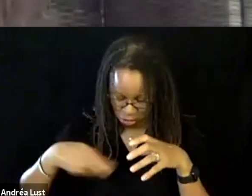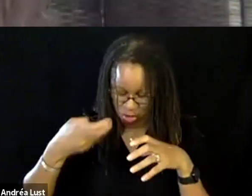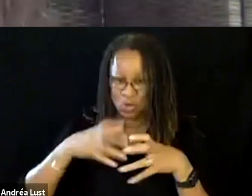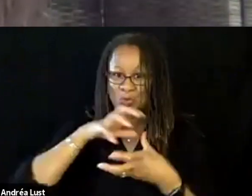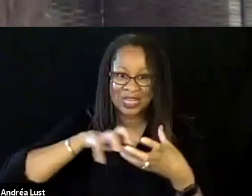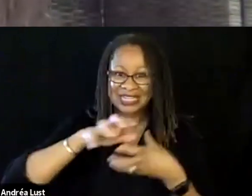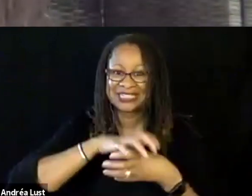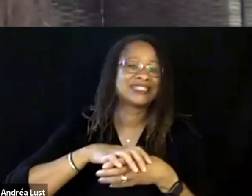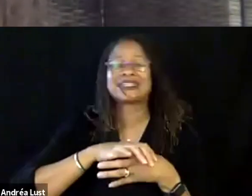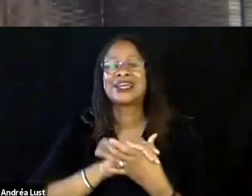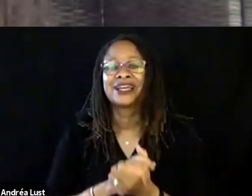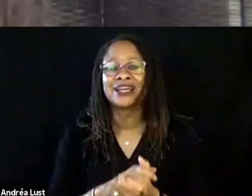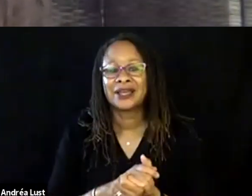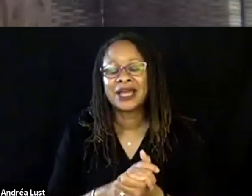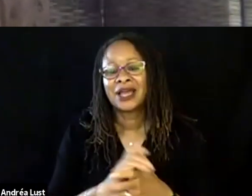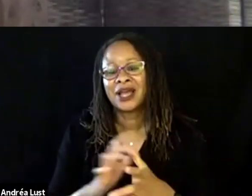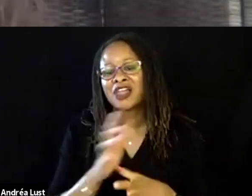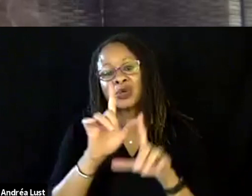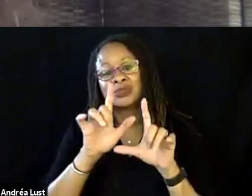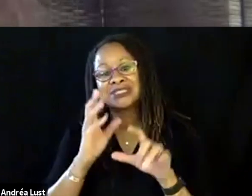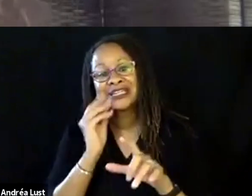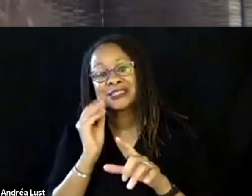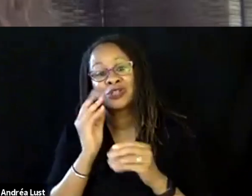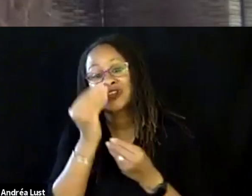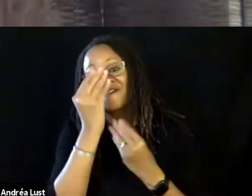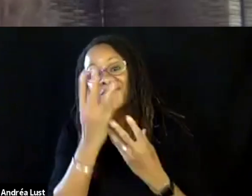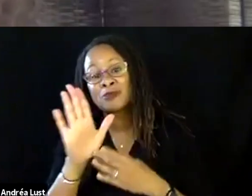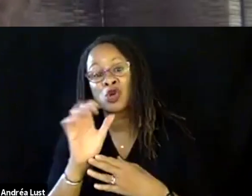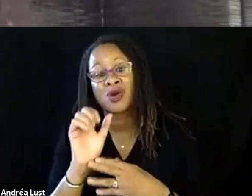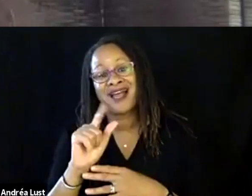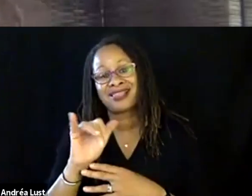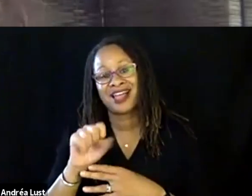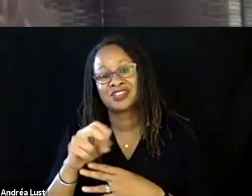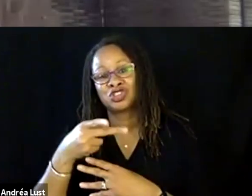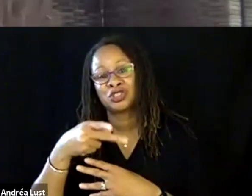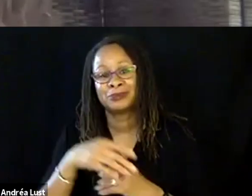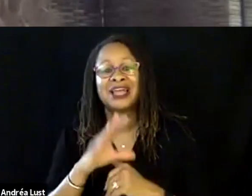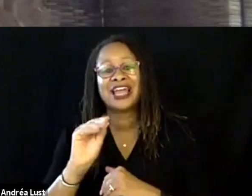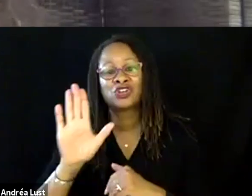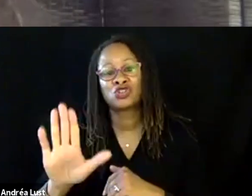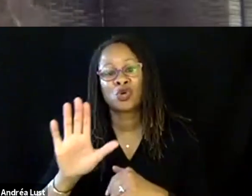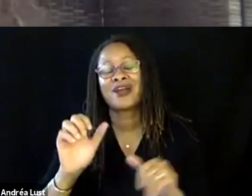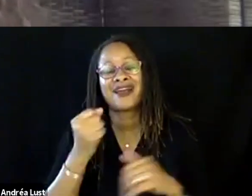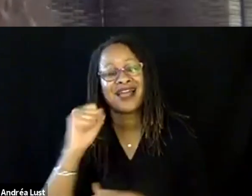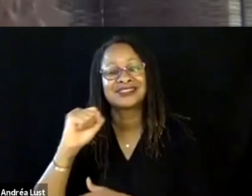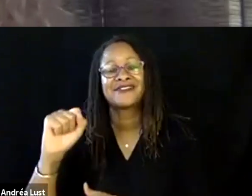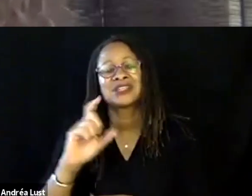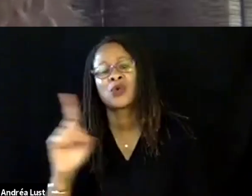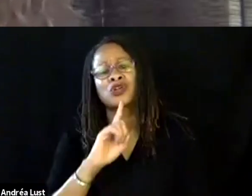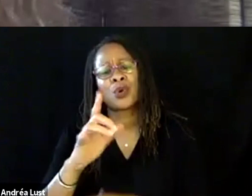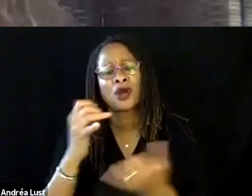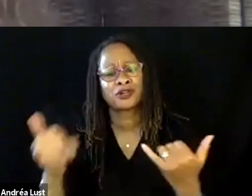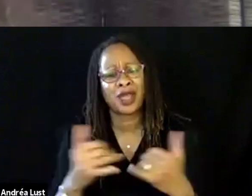and these experiences inform your allyship and your activism and kind of where you are,